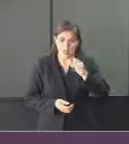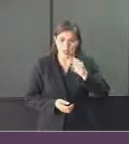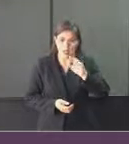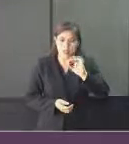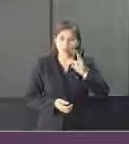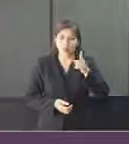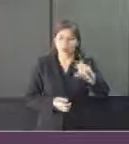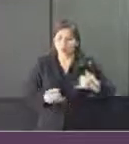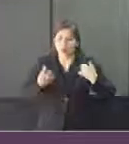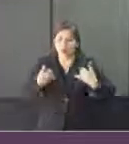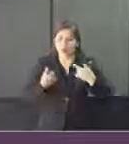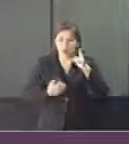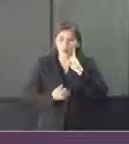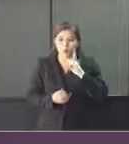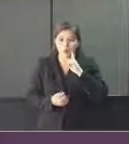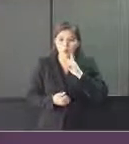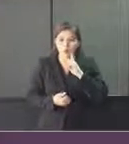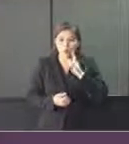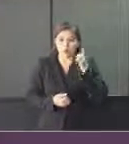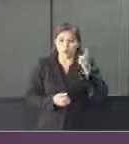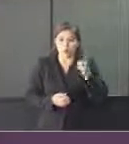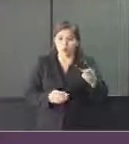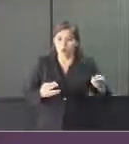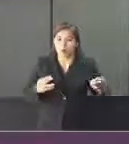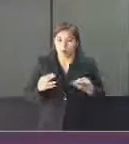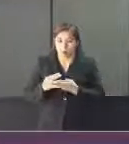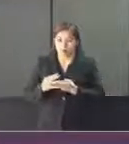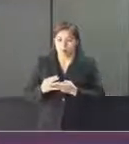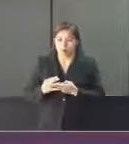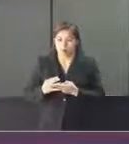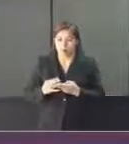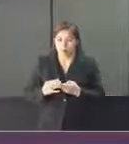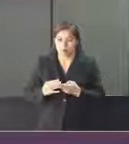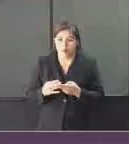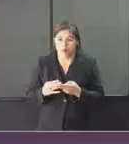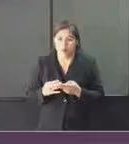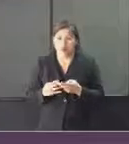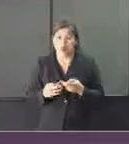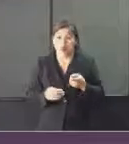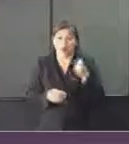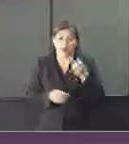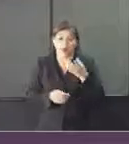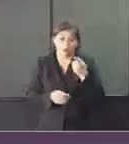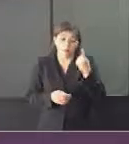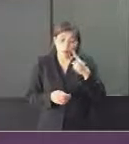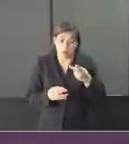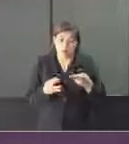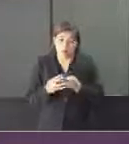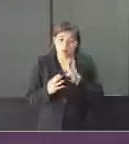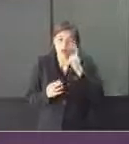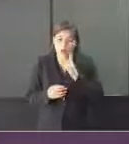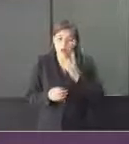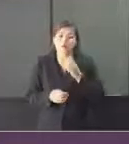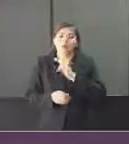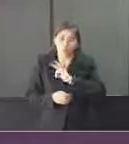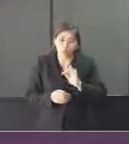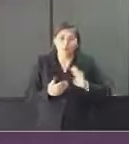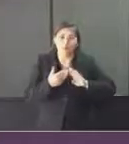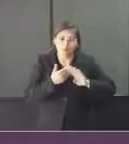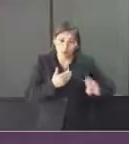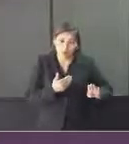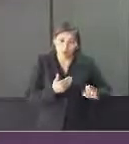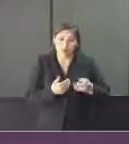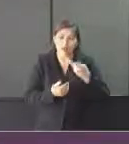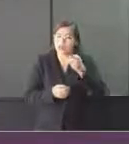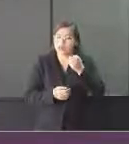It is after Micaela Garcia because she died of a femicide that could be prevented because there